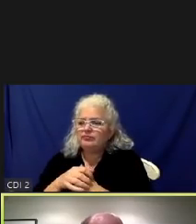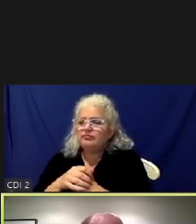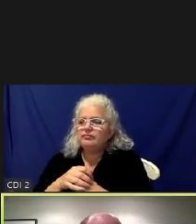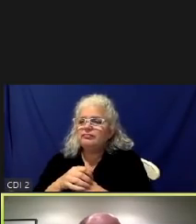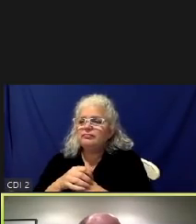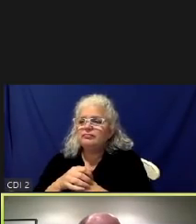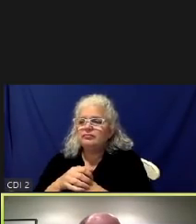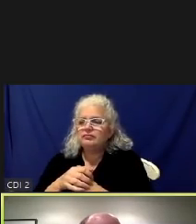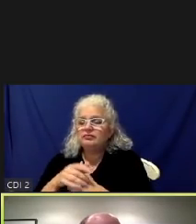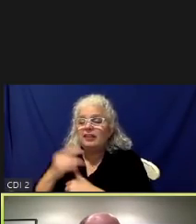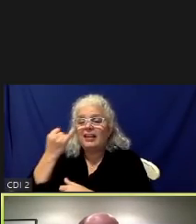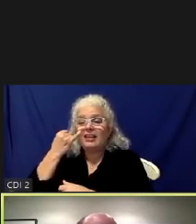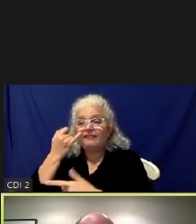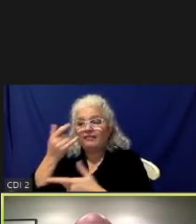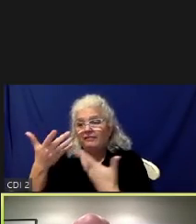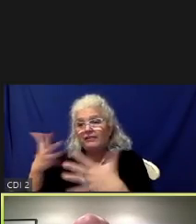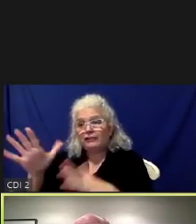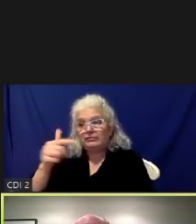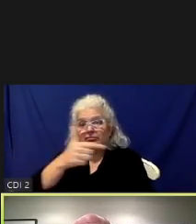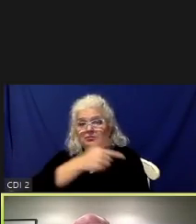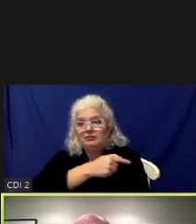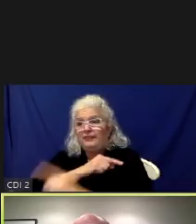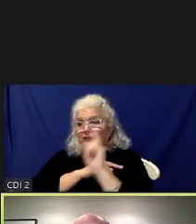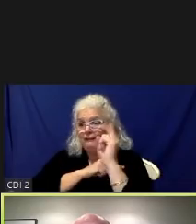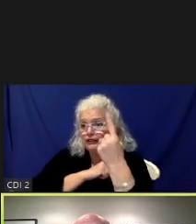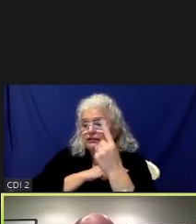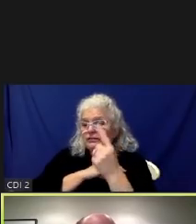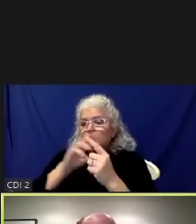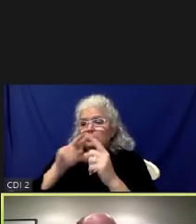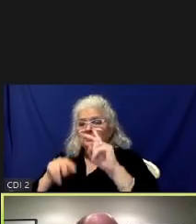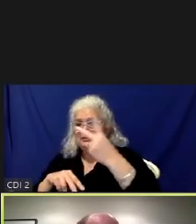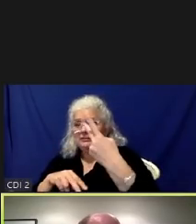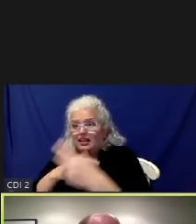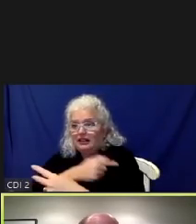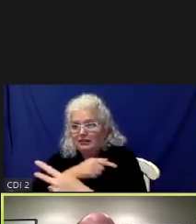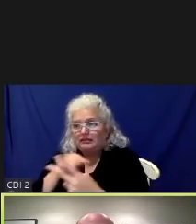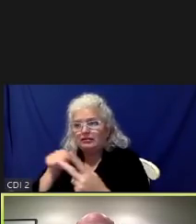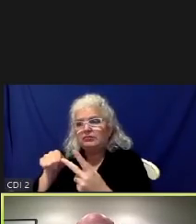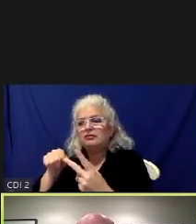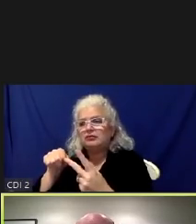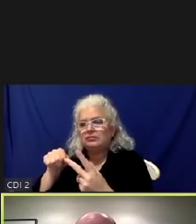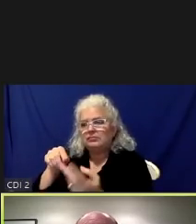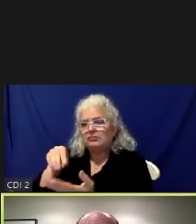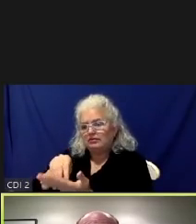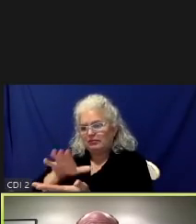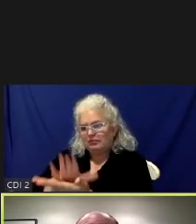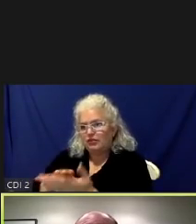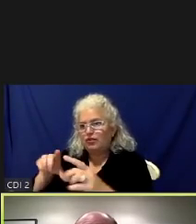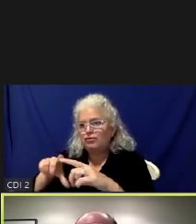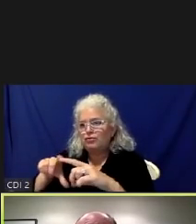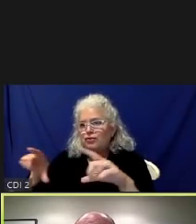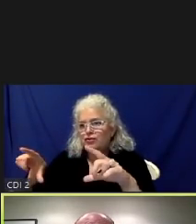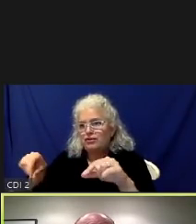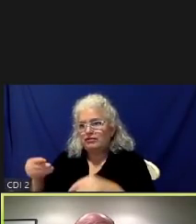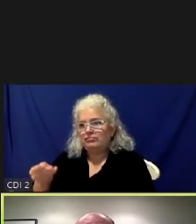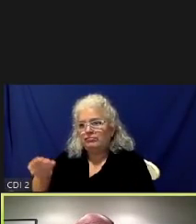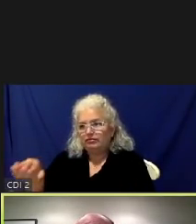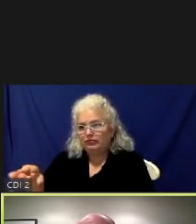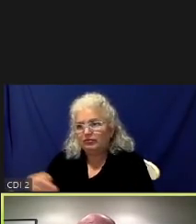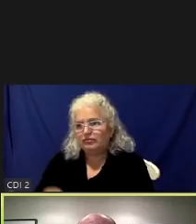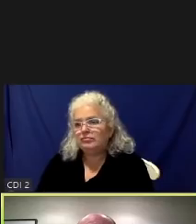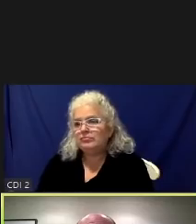the reactions from the vaccine, which are very rare. But we do have staff there that can assist you. So that's kind